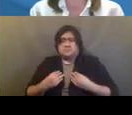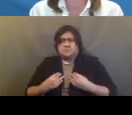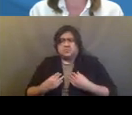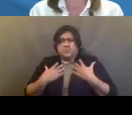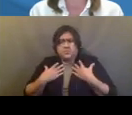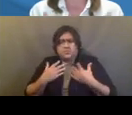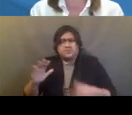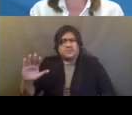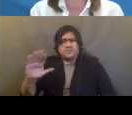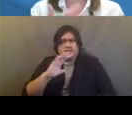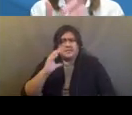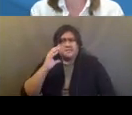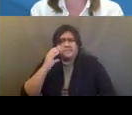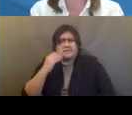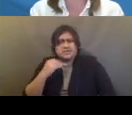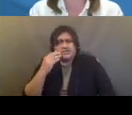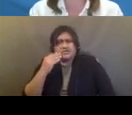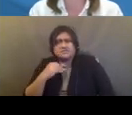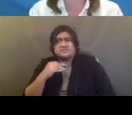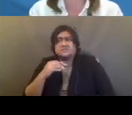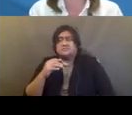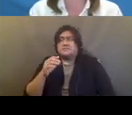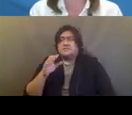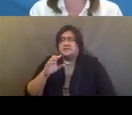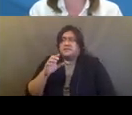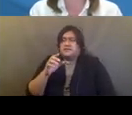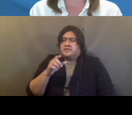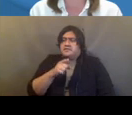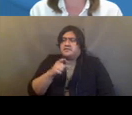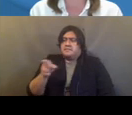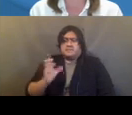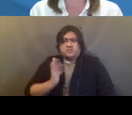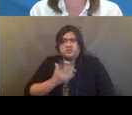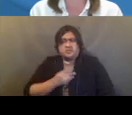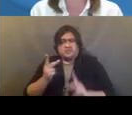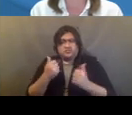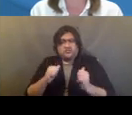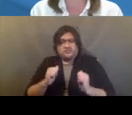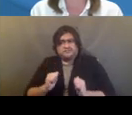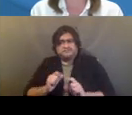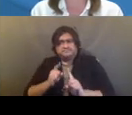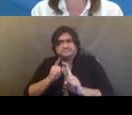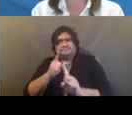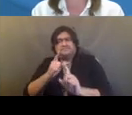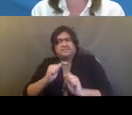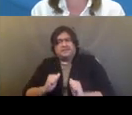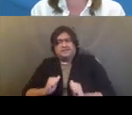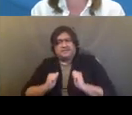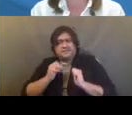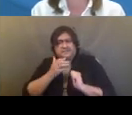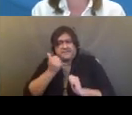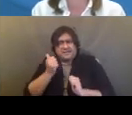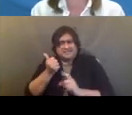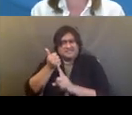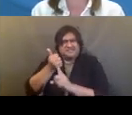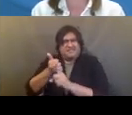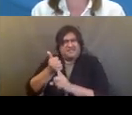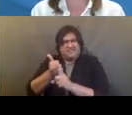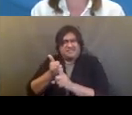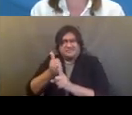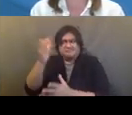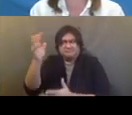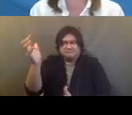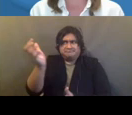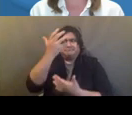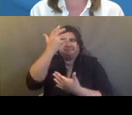dedication to trying to live their best authentic selves and to the courage that it takes to do so. And I heard from them that